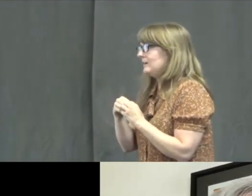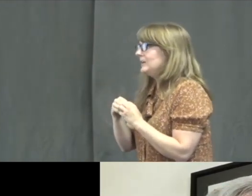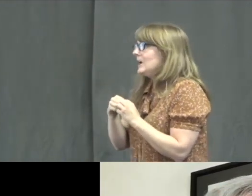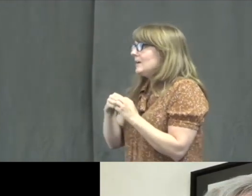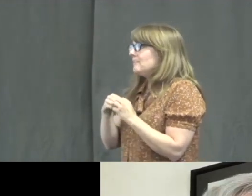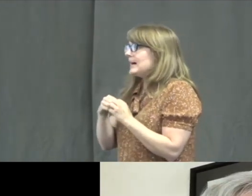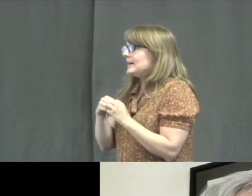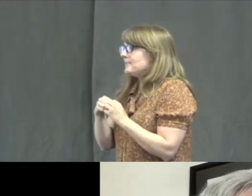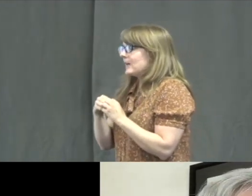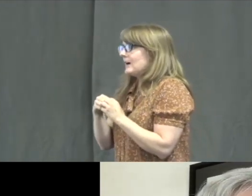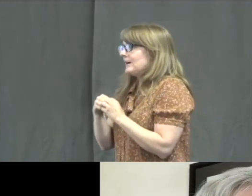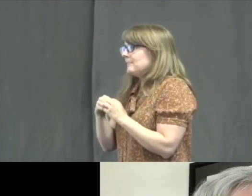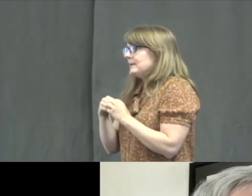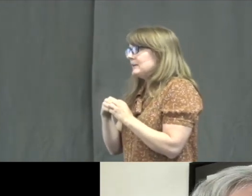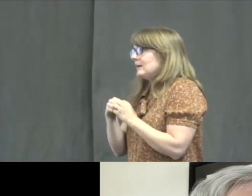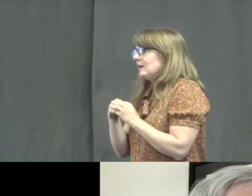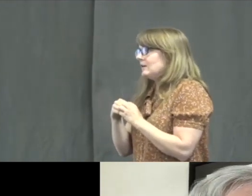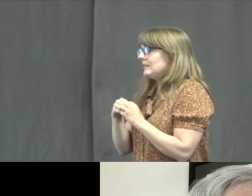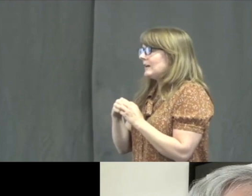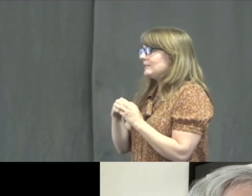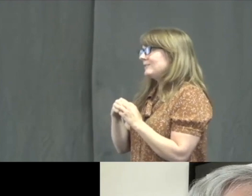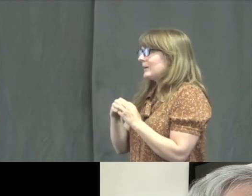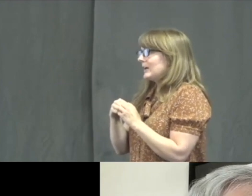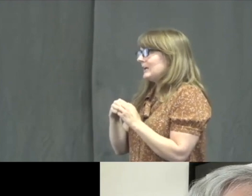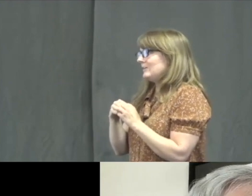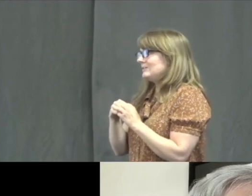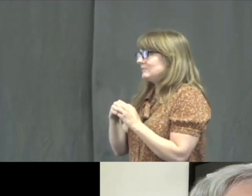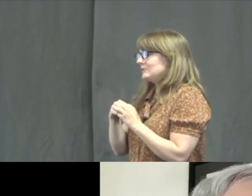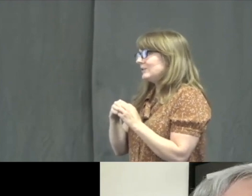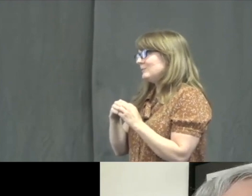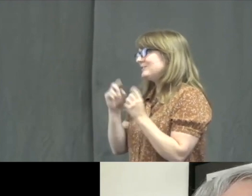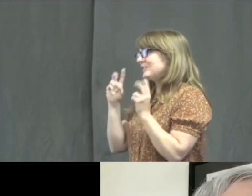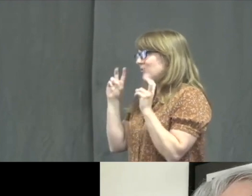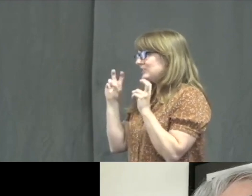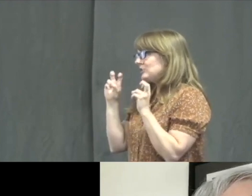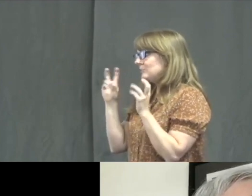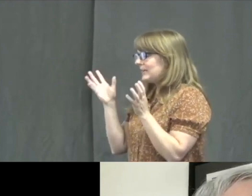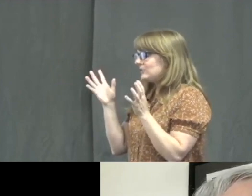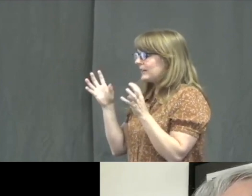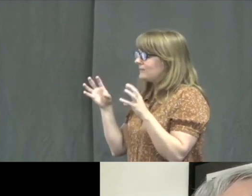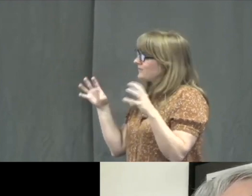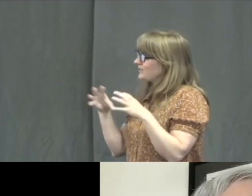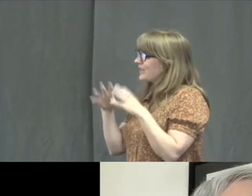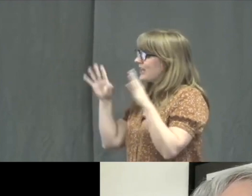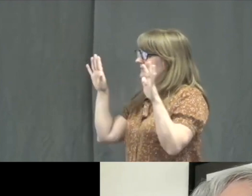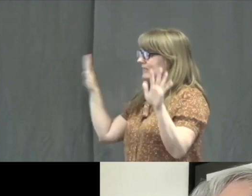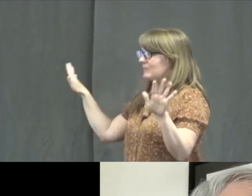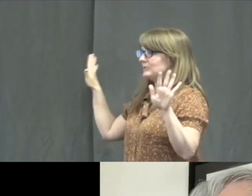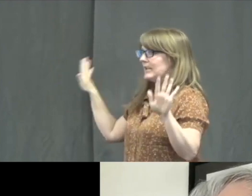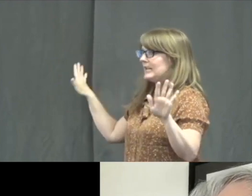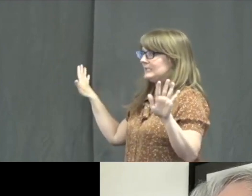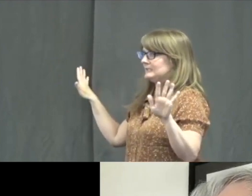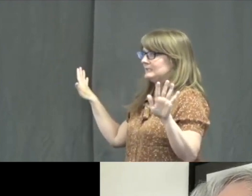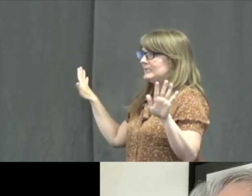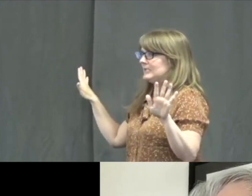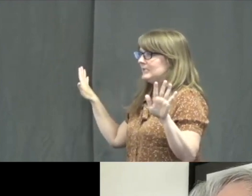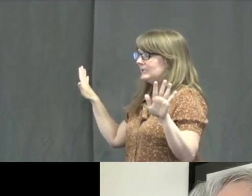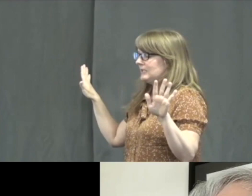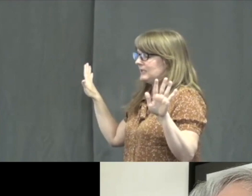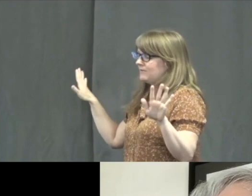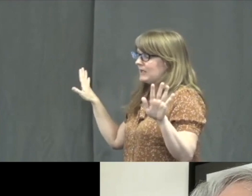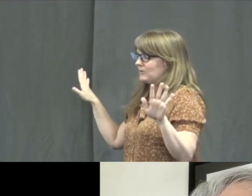female. But that's what I term sequential mate choice. So you're not